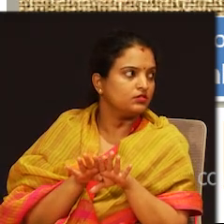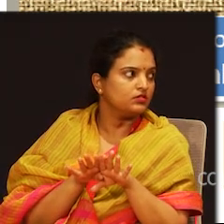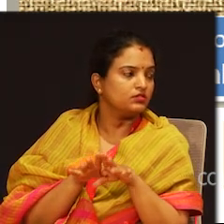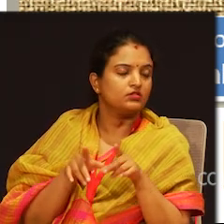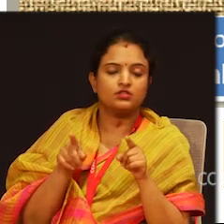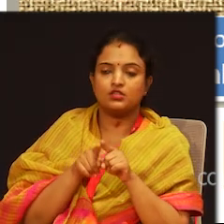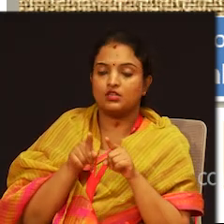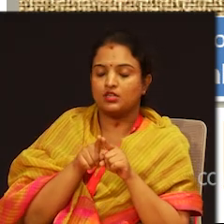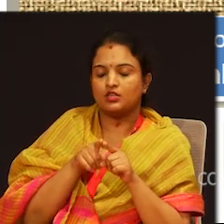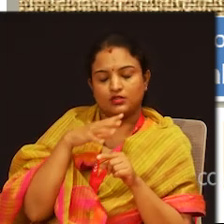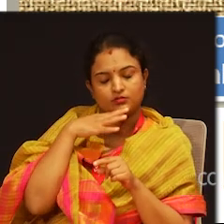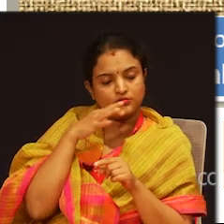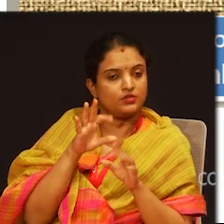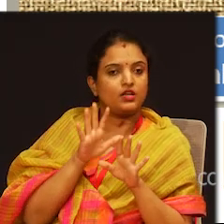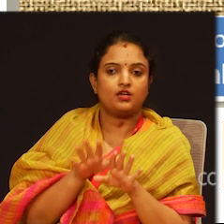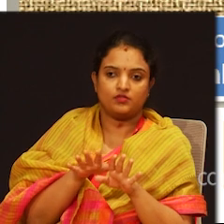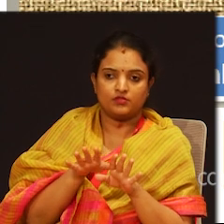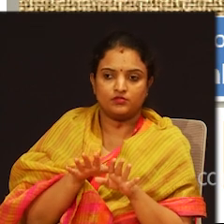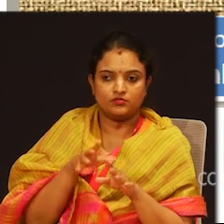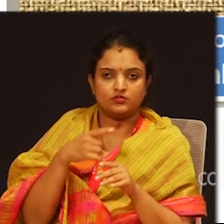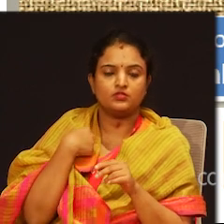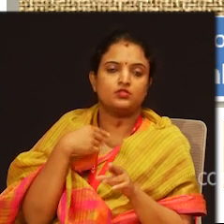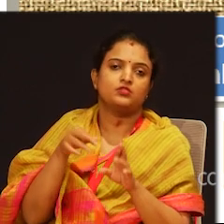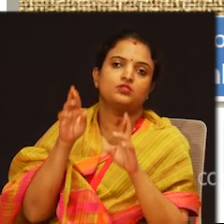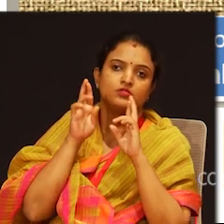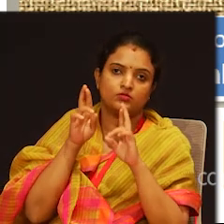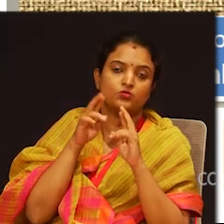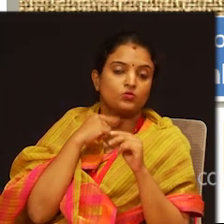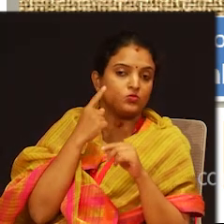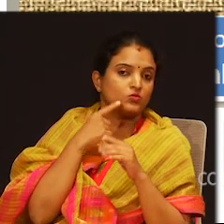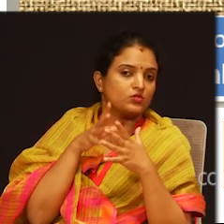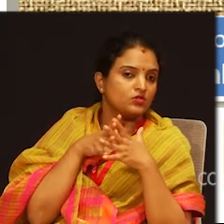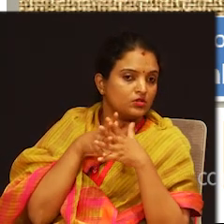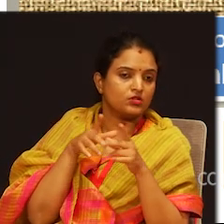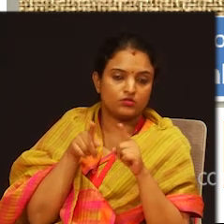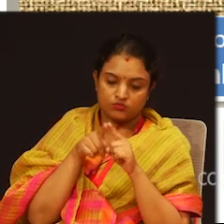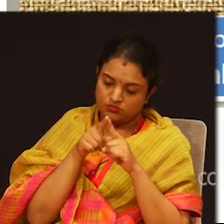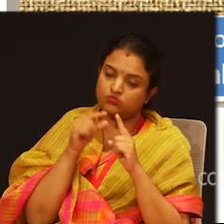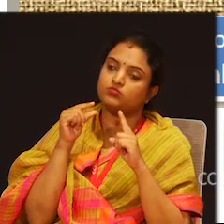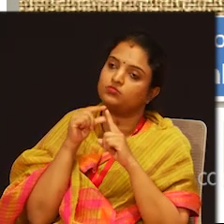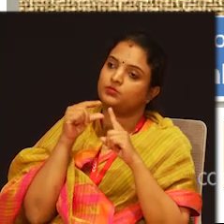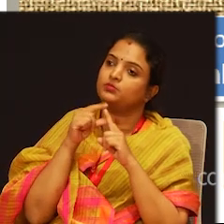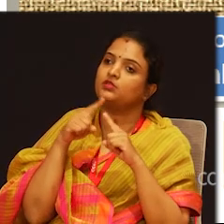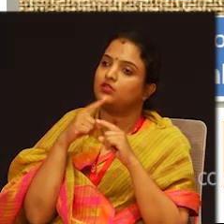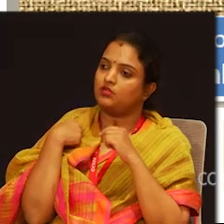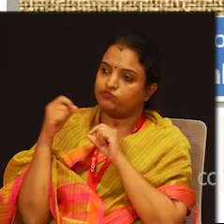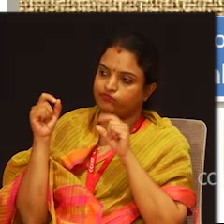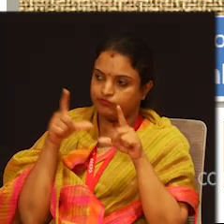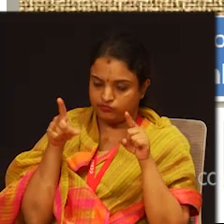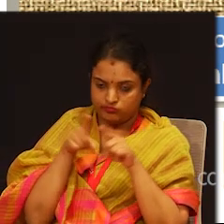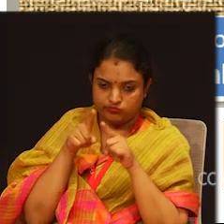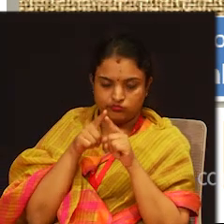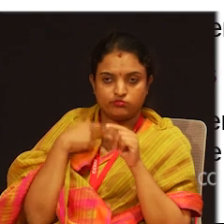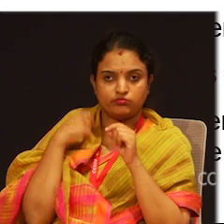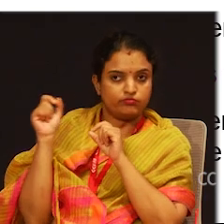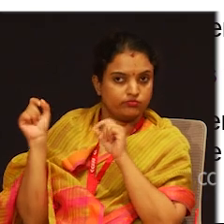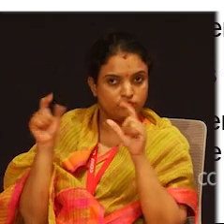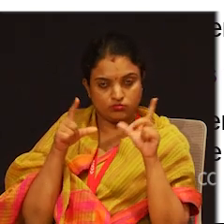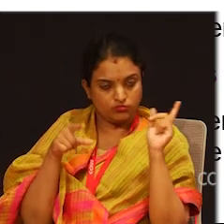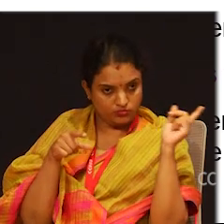really elusive to many. And I quote who says this in my presentation, and I go to my next